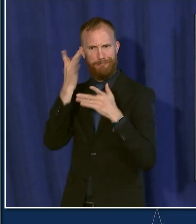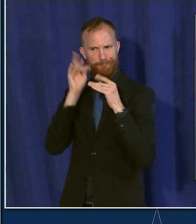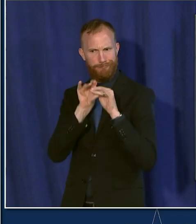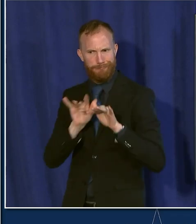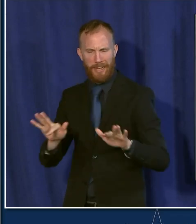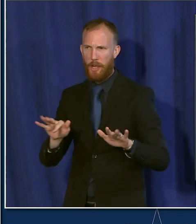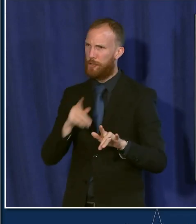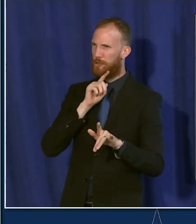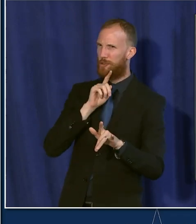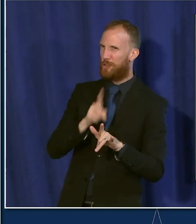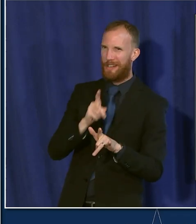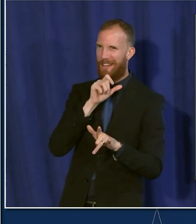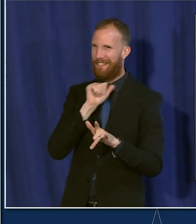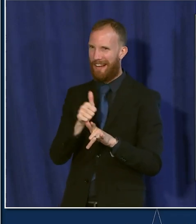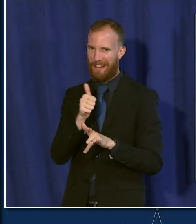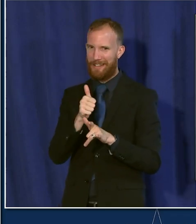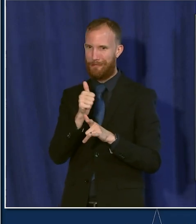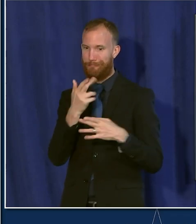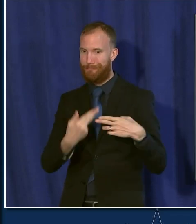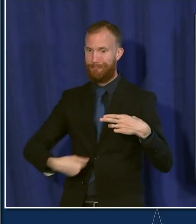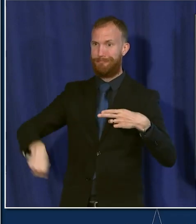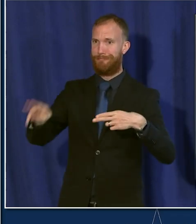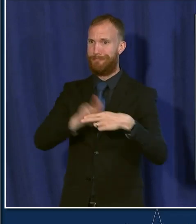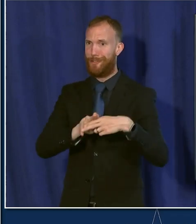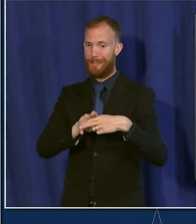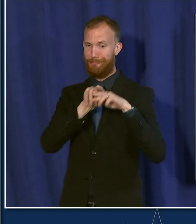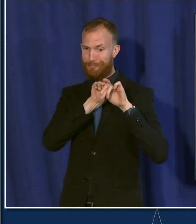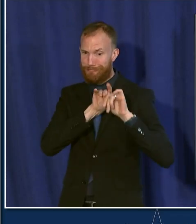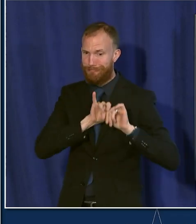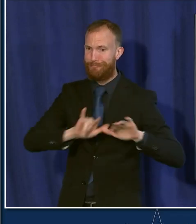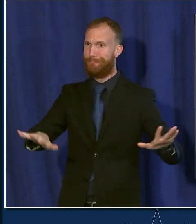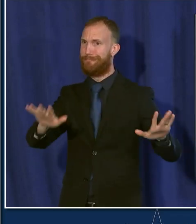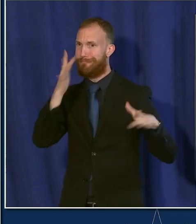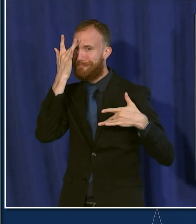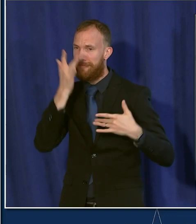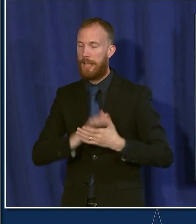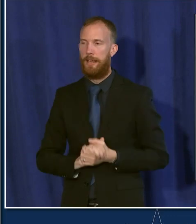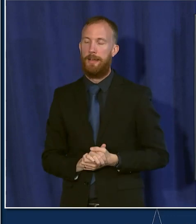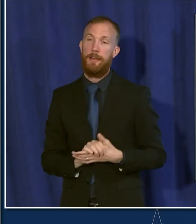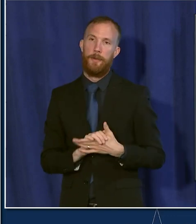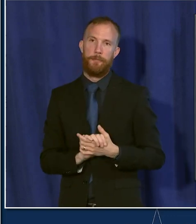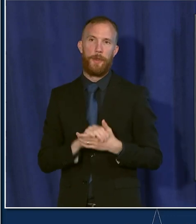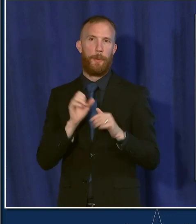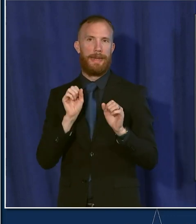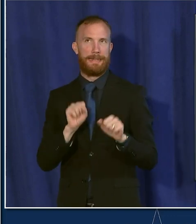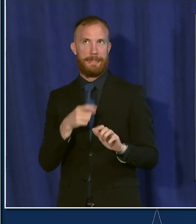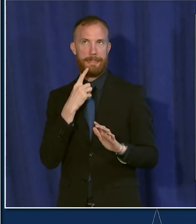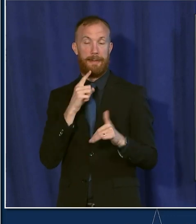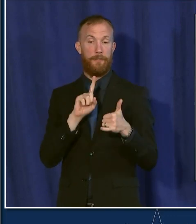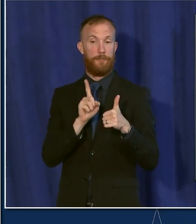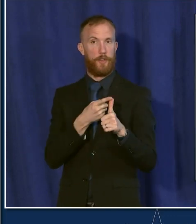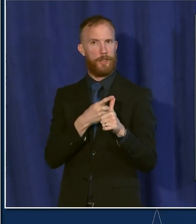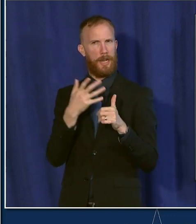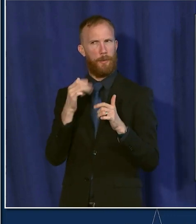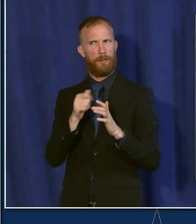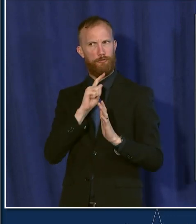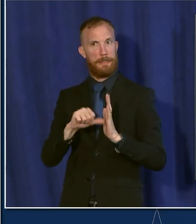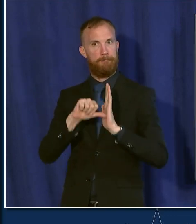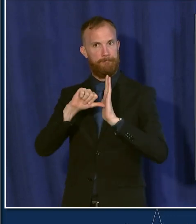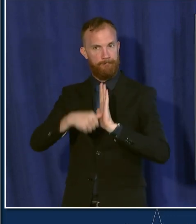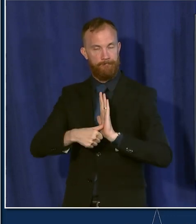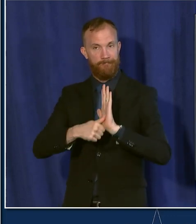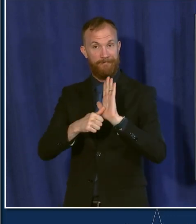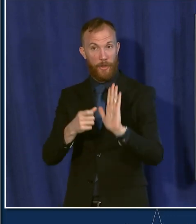super spreader? So what I can say is that first, really want to emphasize that we have